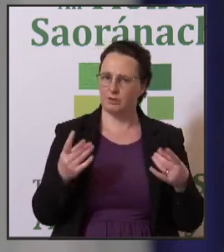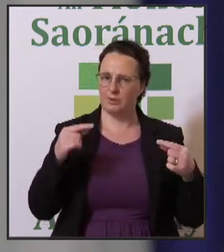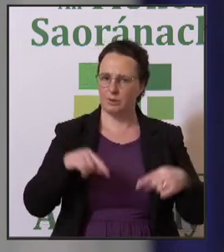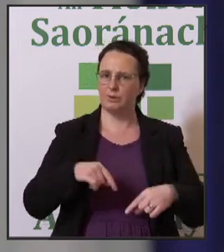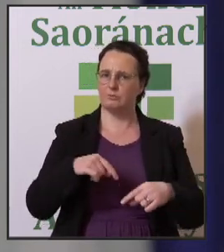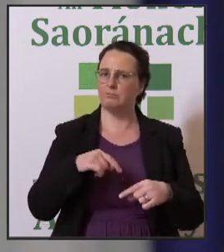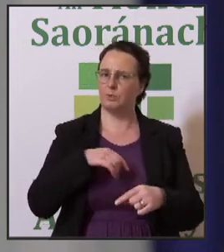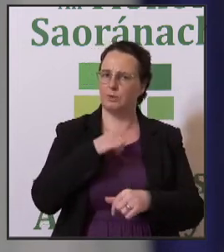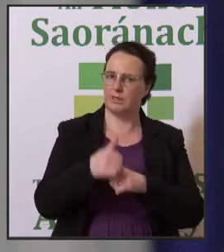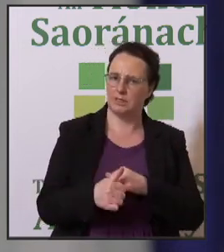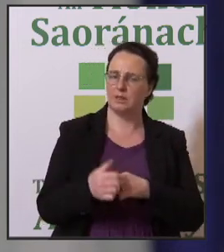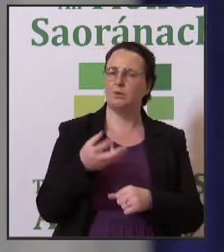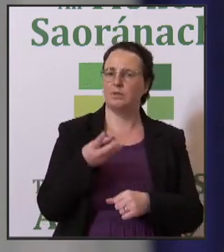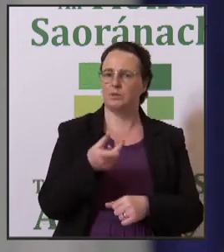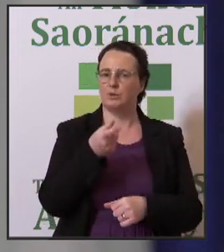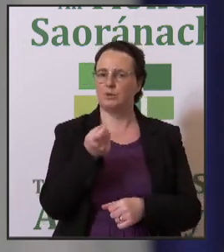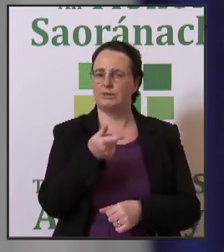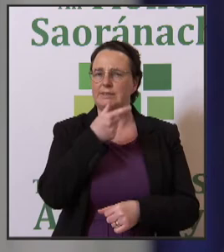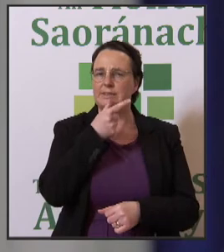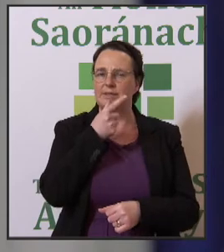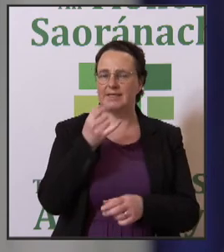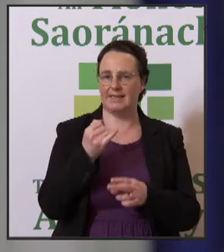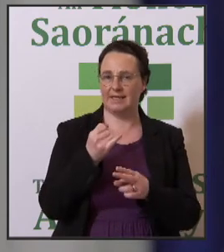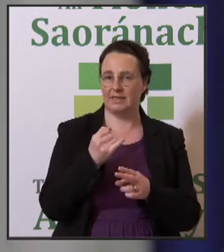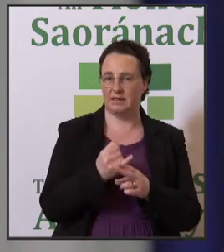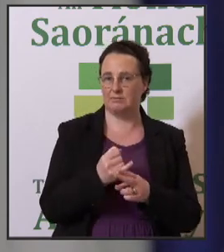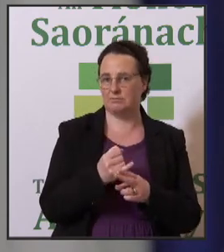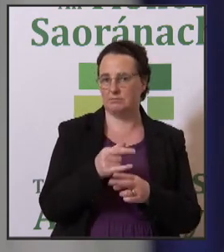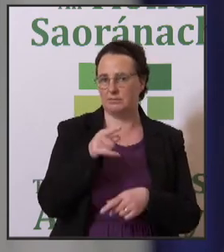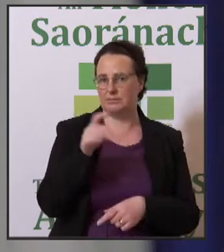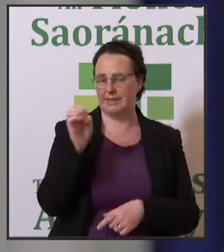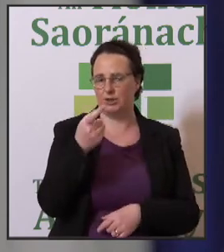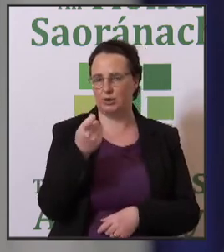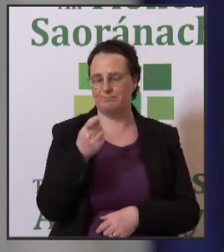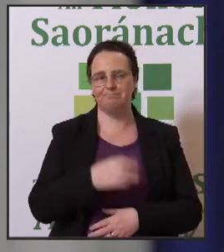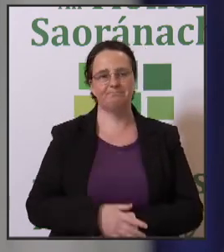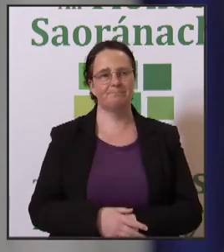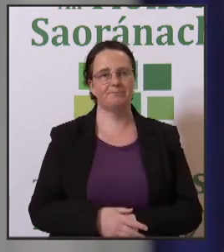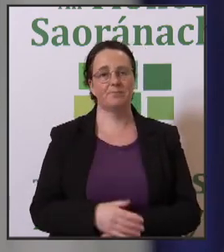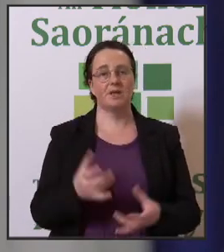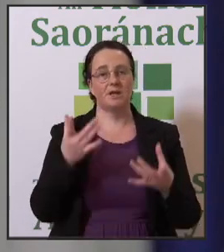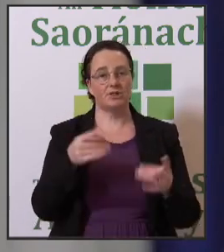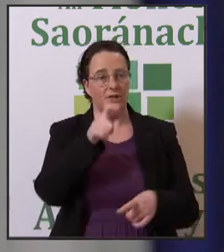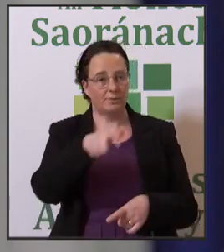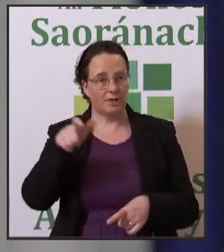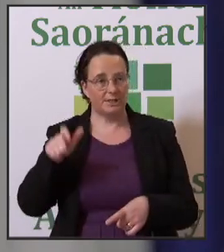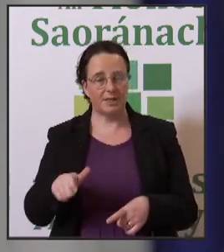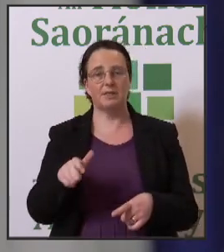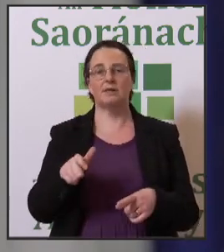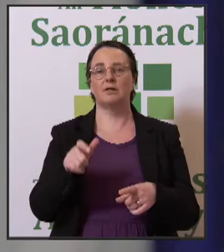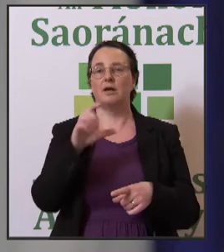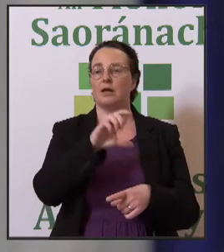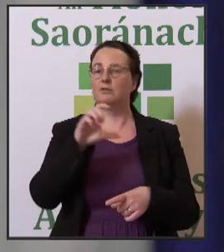lárt liv ag crinú, tionscanib, hionolócha na Saoránaigh. Chairpersons, councillors, ladies and